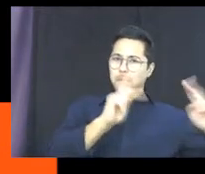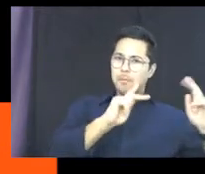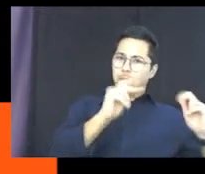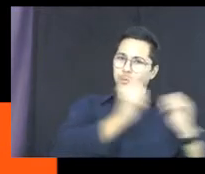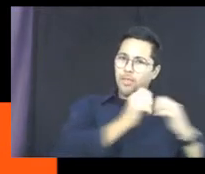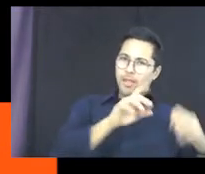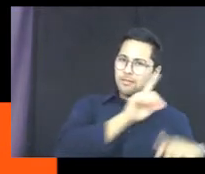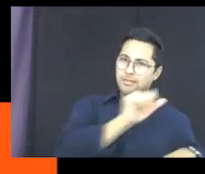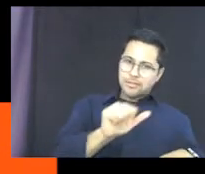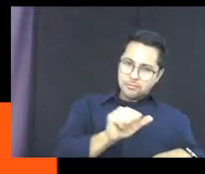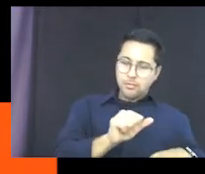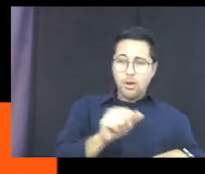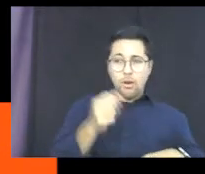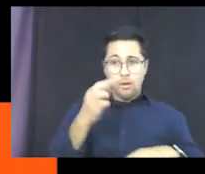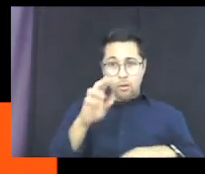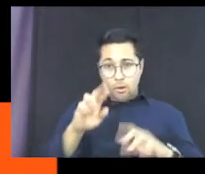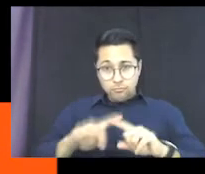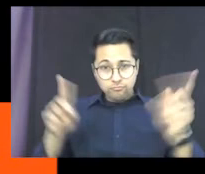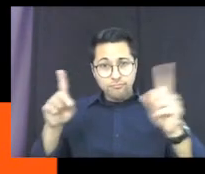autistic people as well.